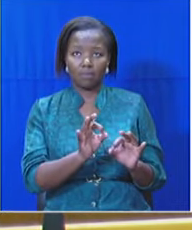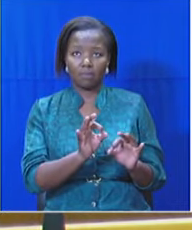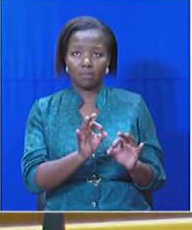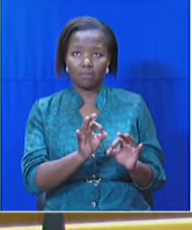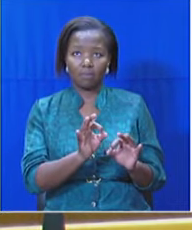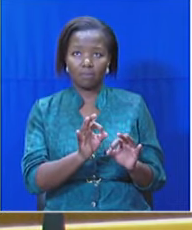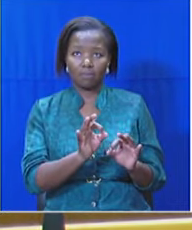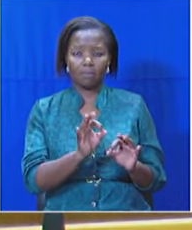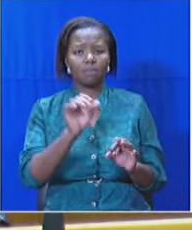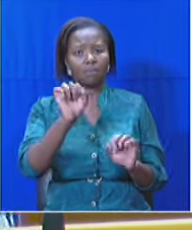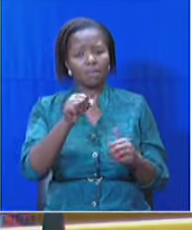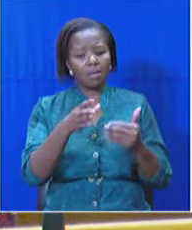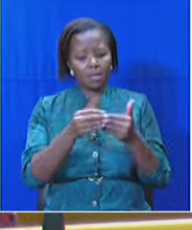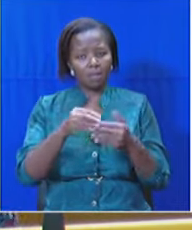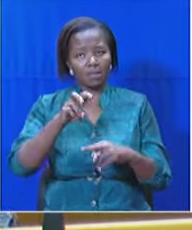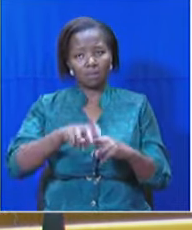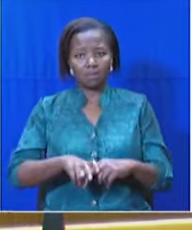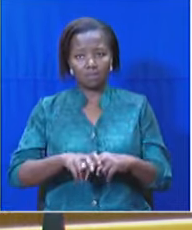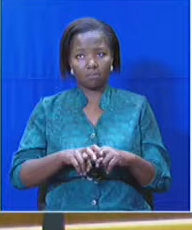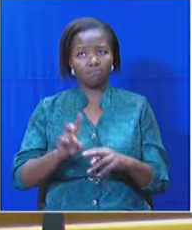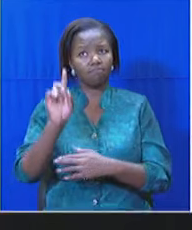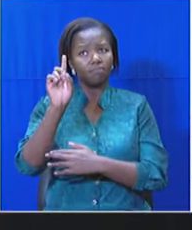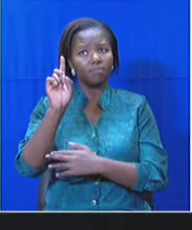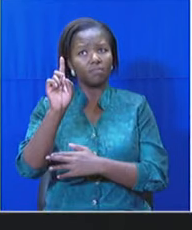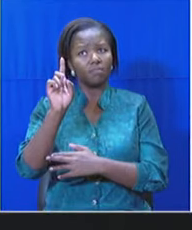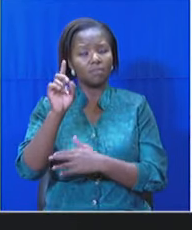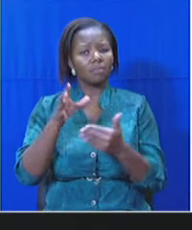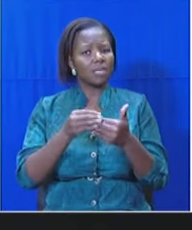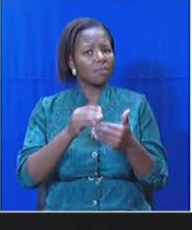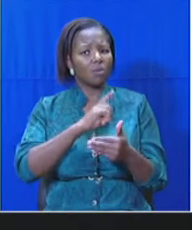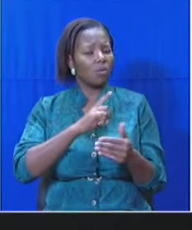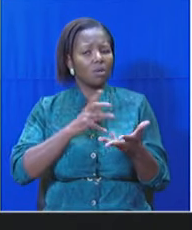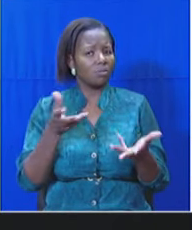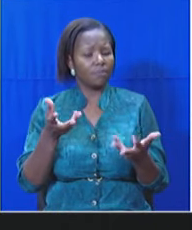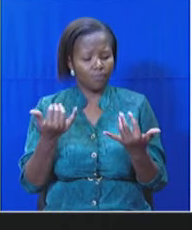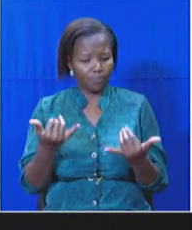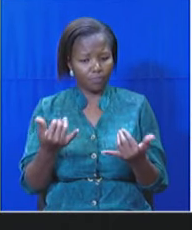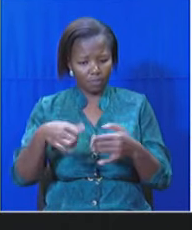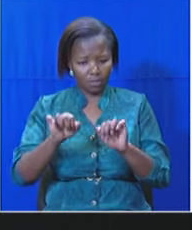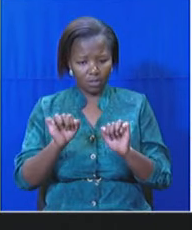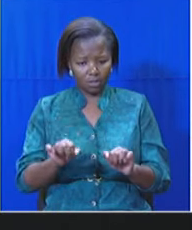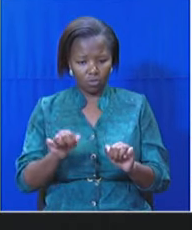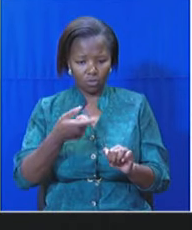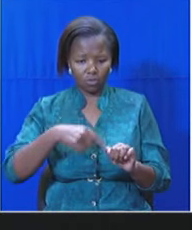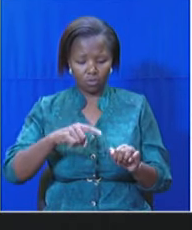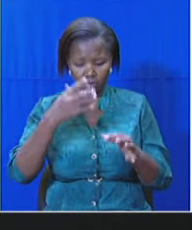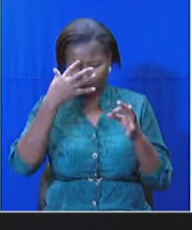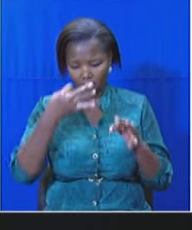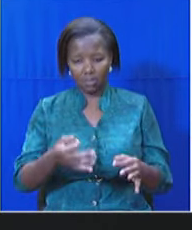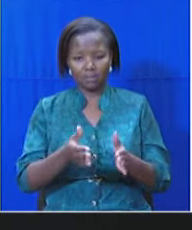ezilalini. Honorable Member, can you take a seat? Honorable Member, what's your point of order? Chairperson, it's a ruling in the House